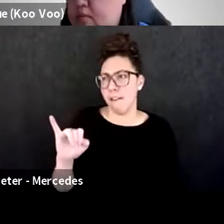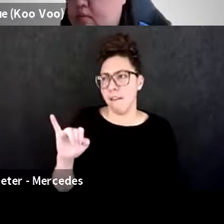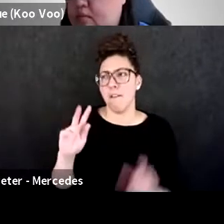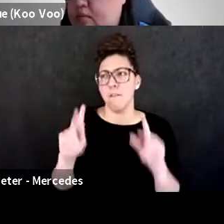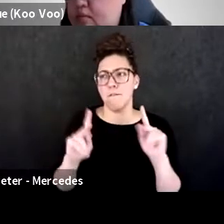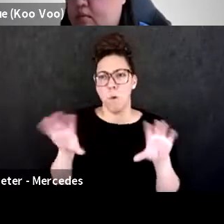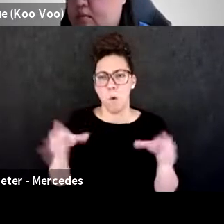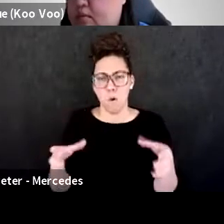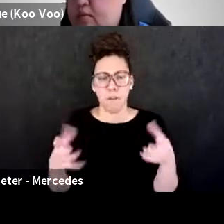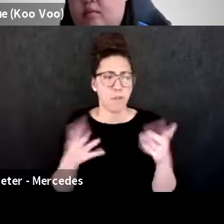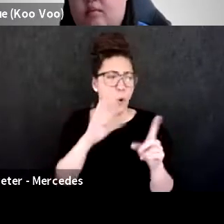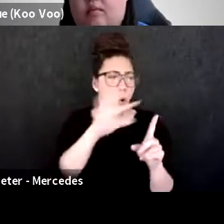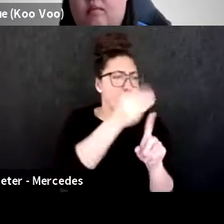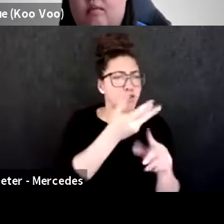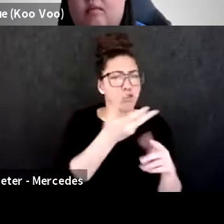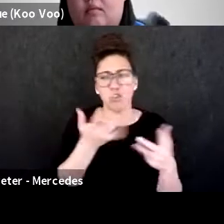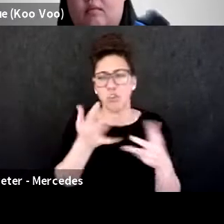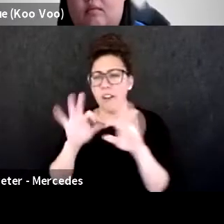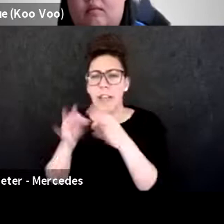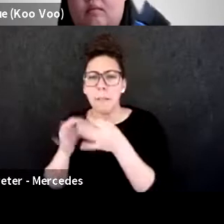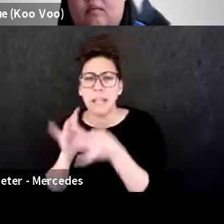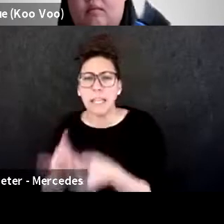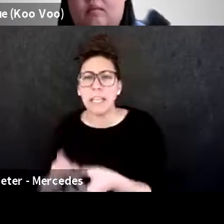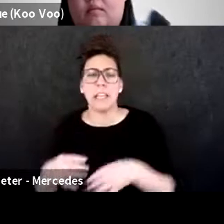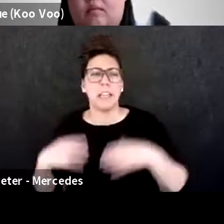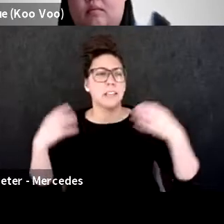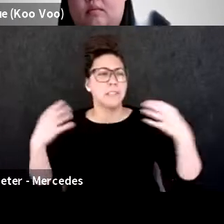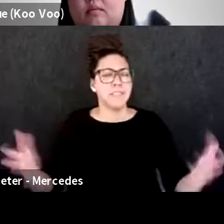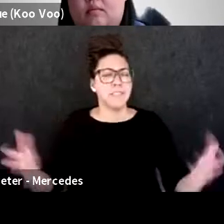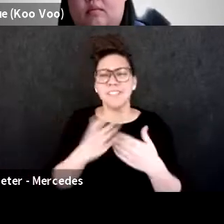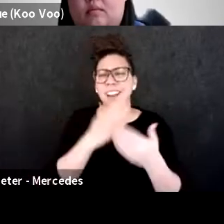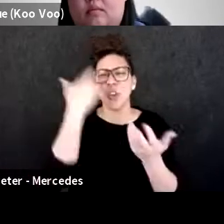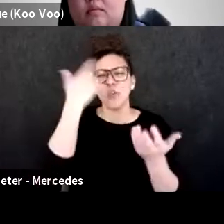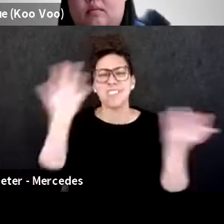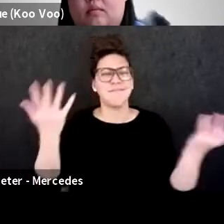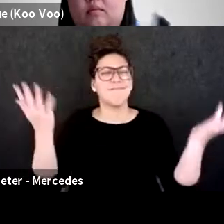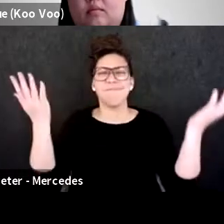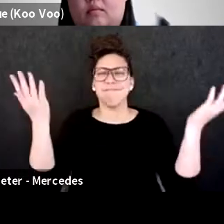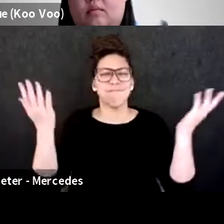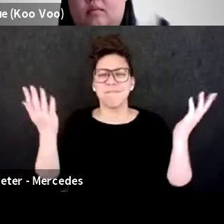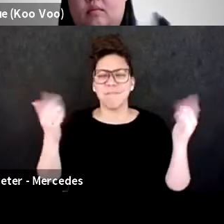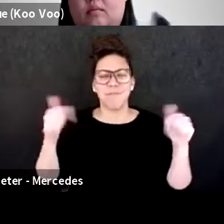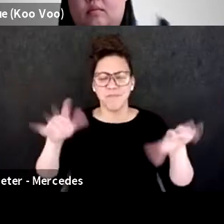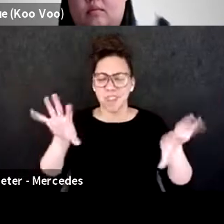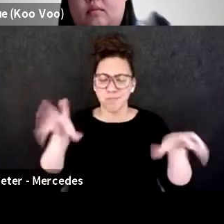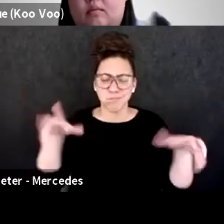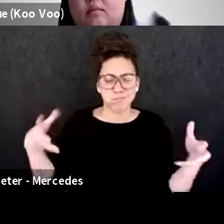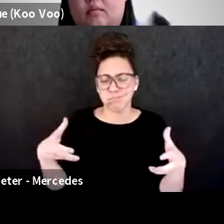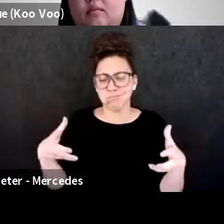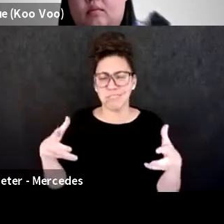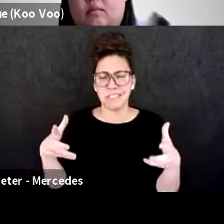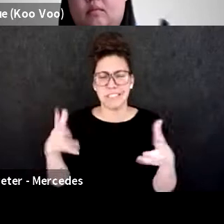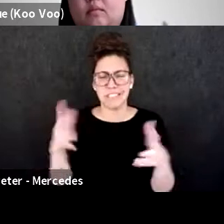whether it's cultural or familial or whatever the reason, you know, this collective